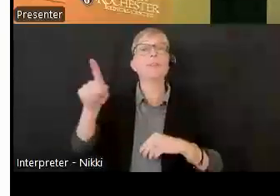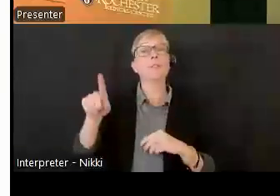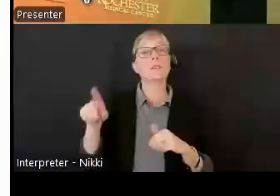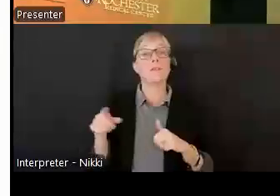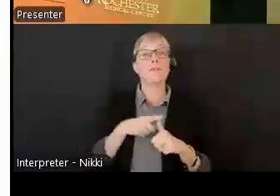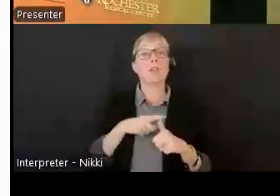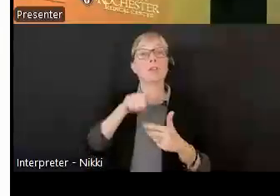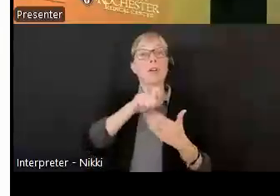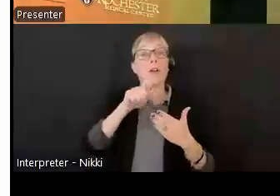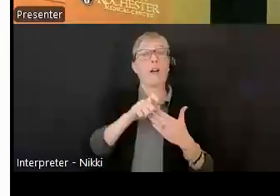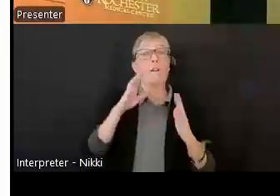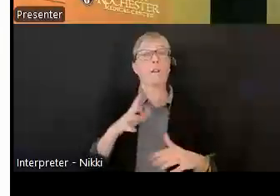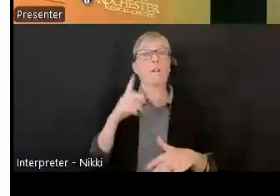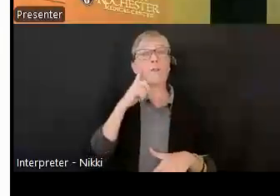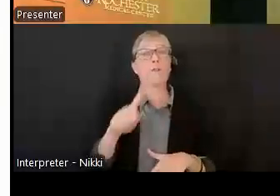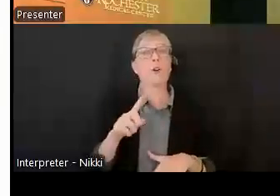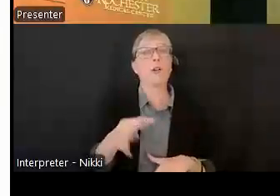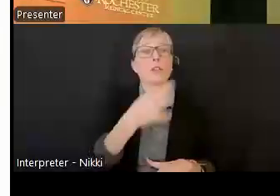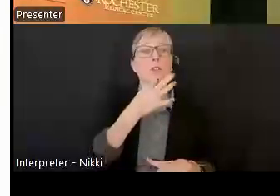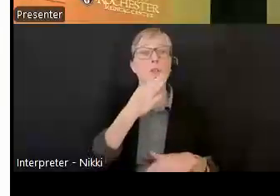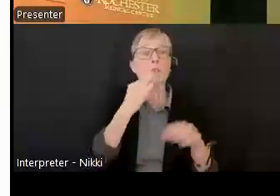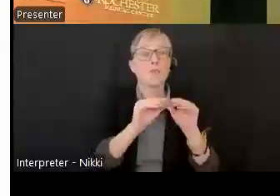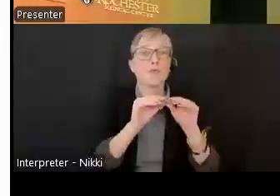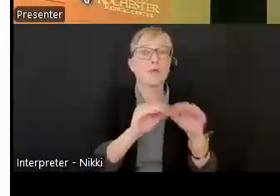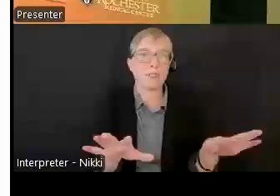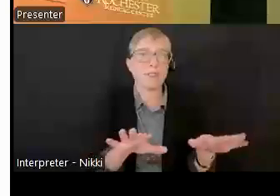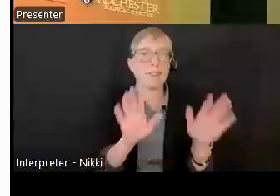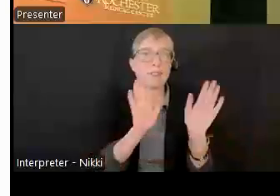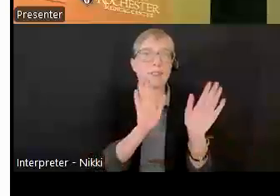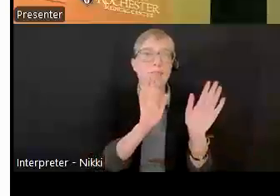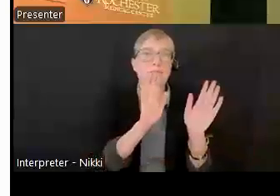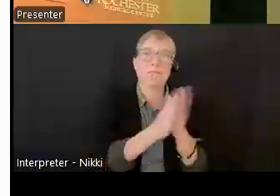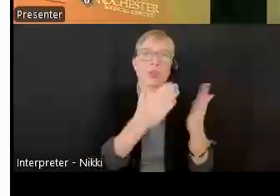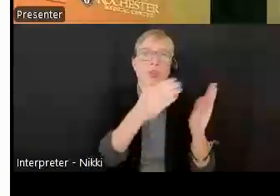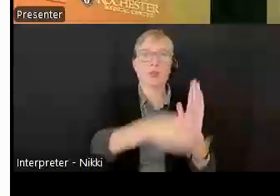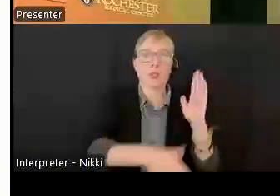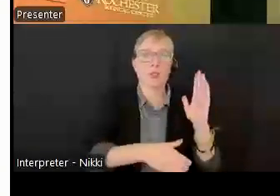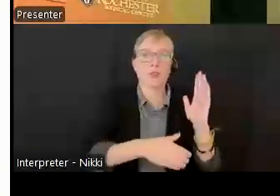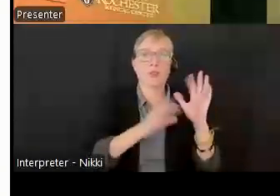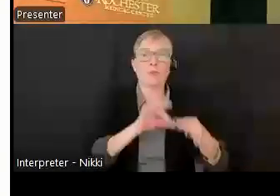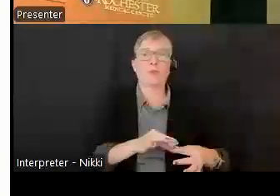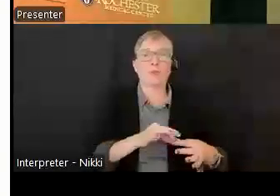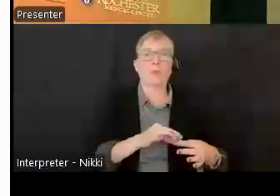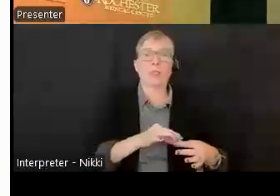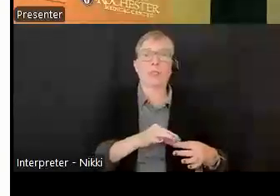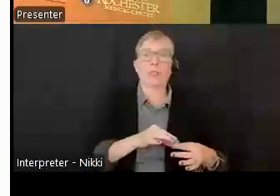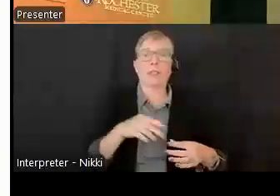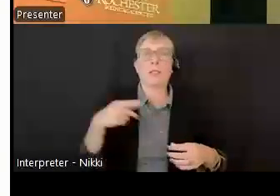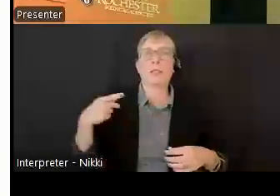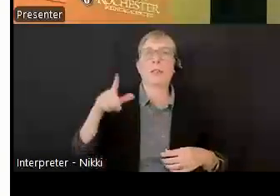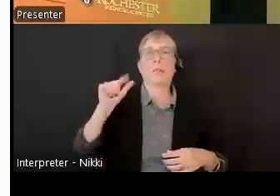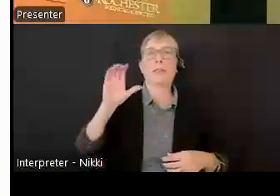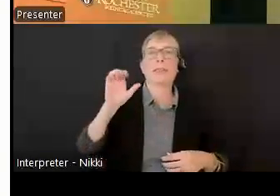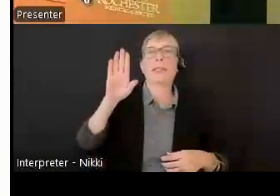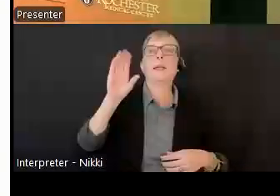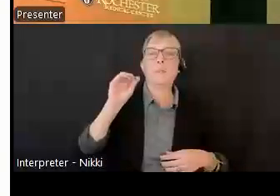chapter on placebome and neurology. Also noteworthy is that Henry started his career as a professional